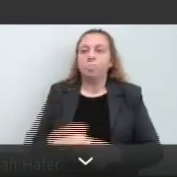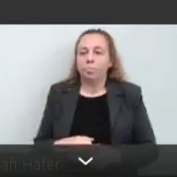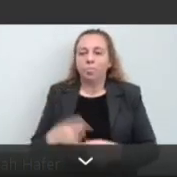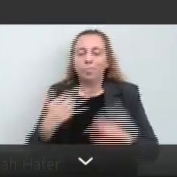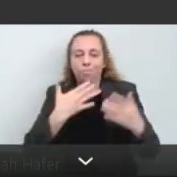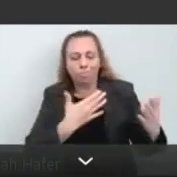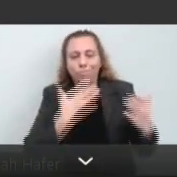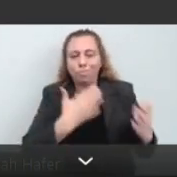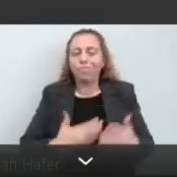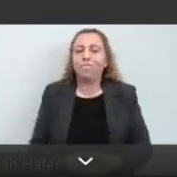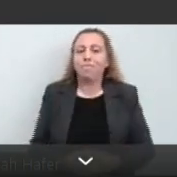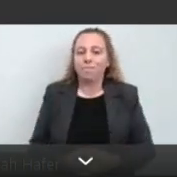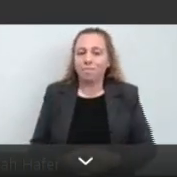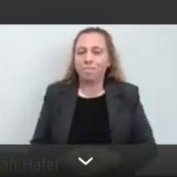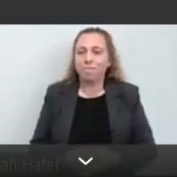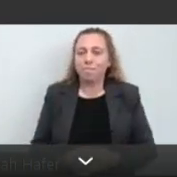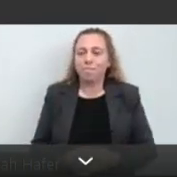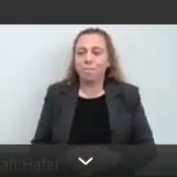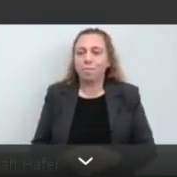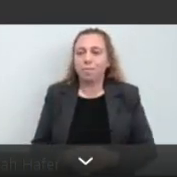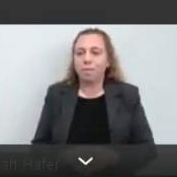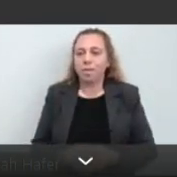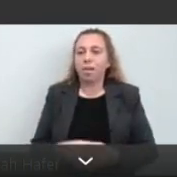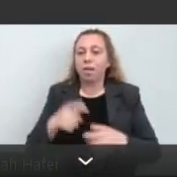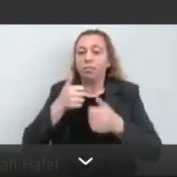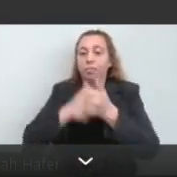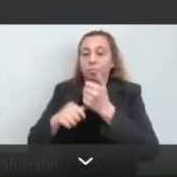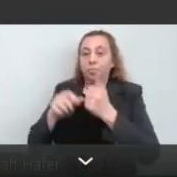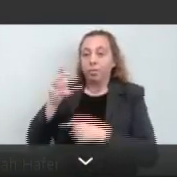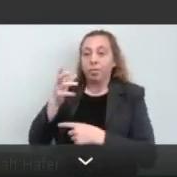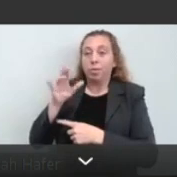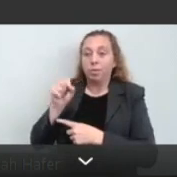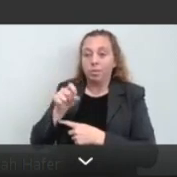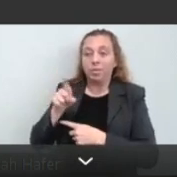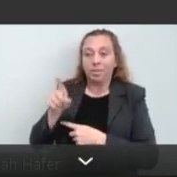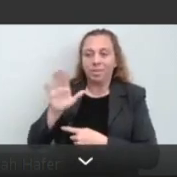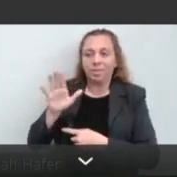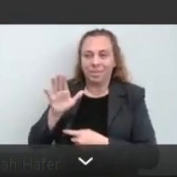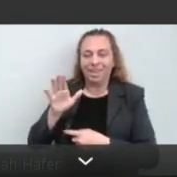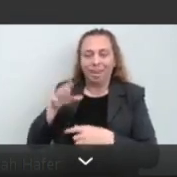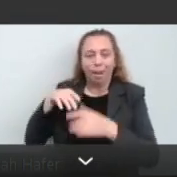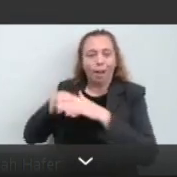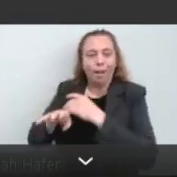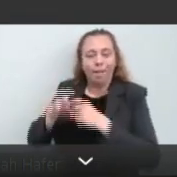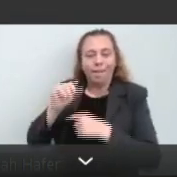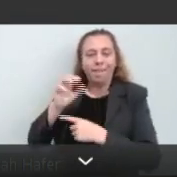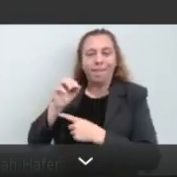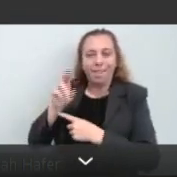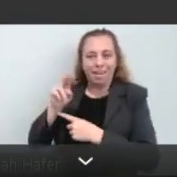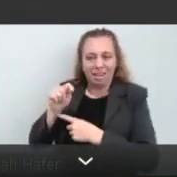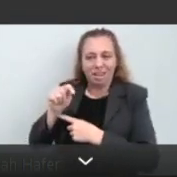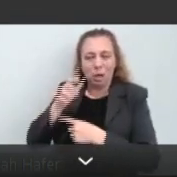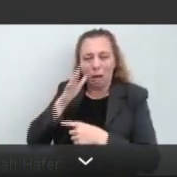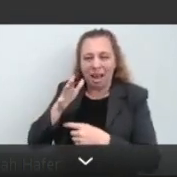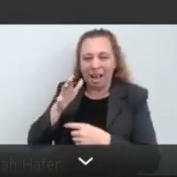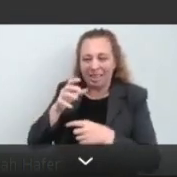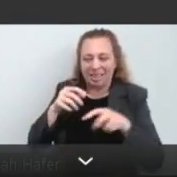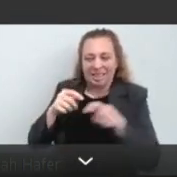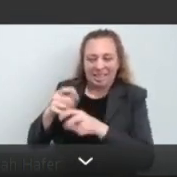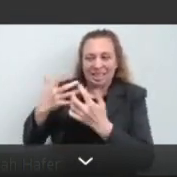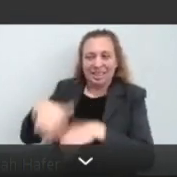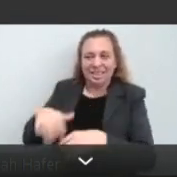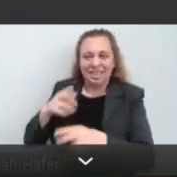here under Chris Voss's login. You'll hear from him shortly. I'll echo some of what our chair just said in terms of where we've been, where we are, and where